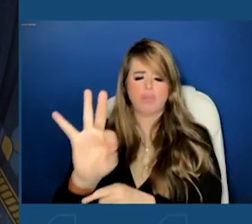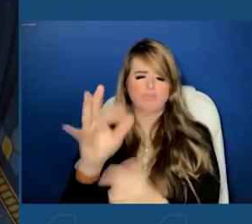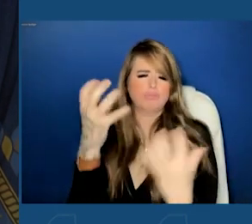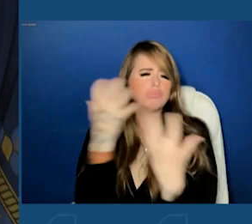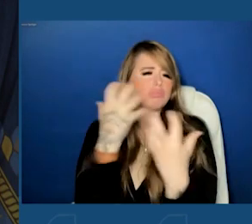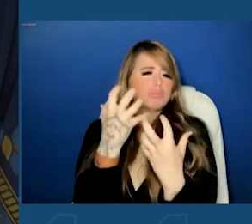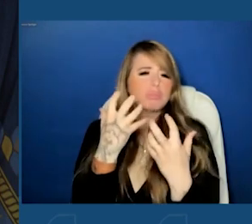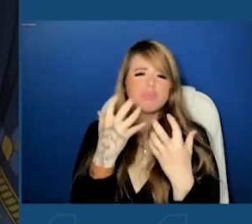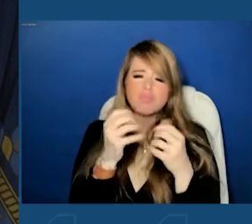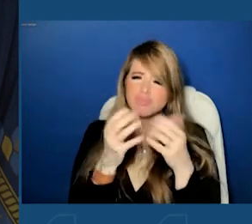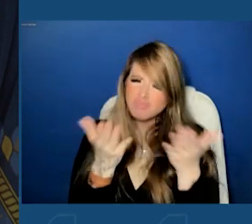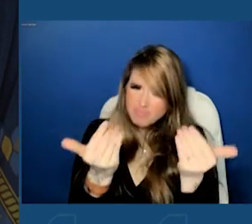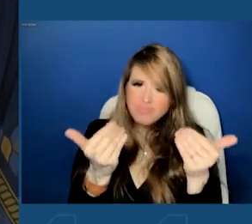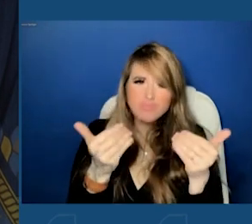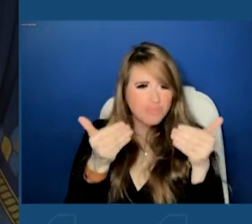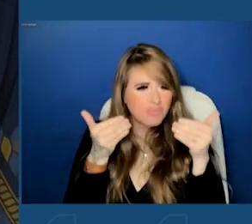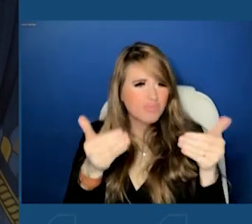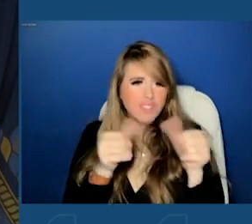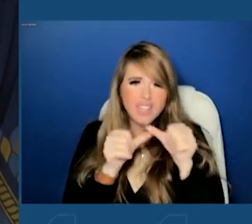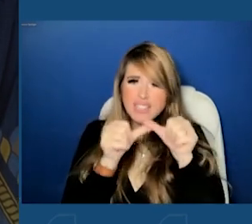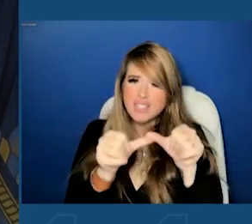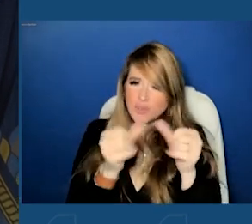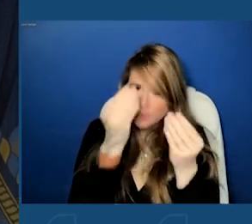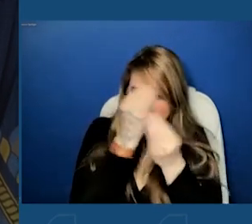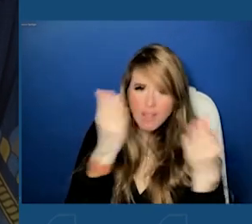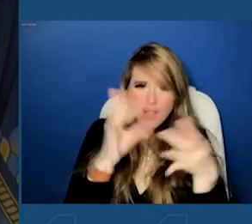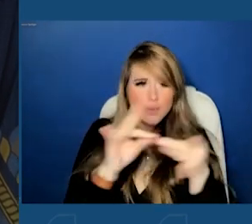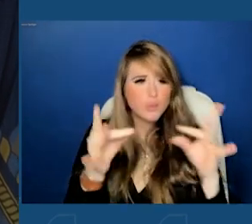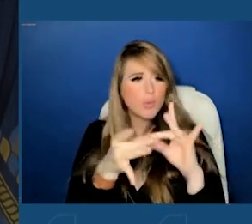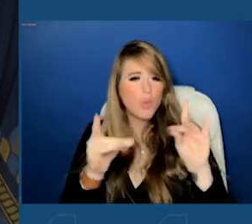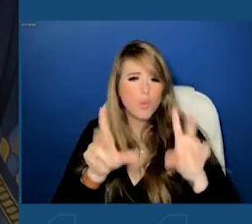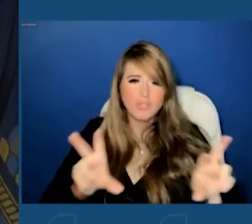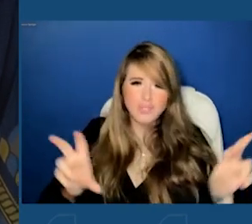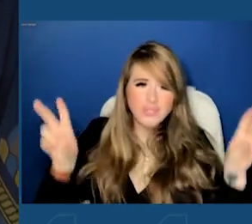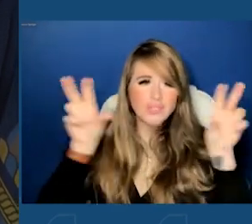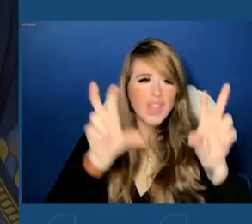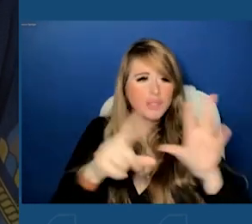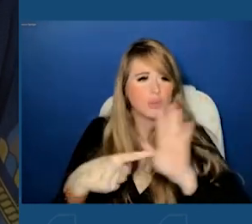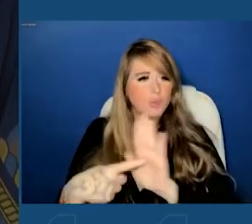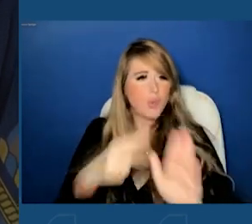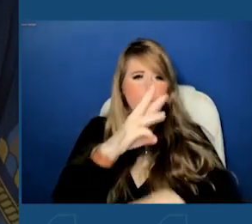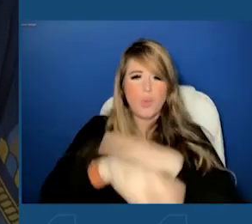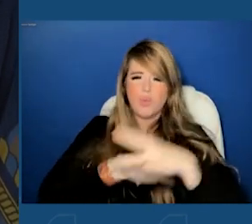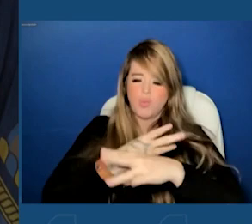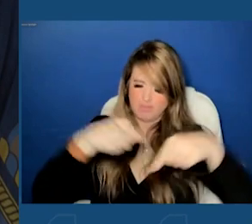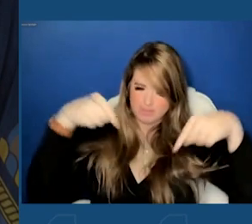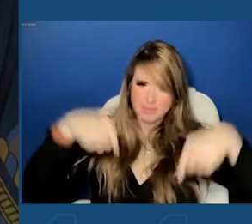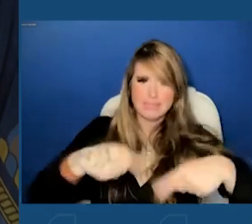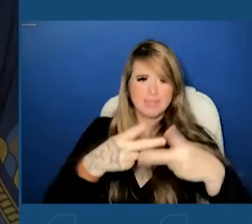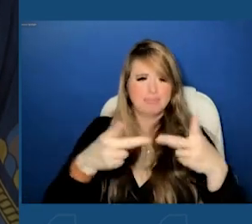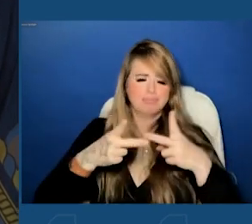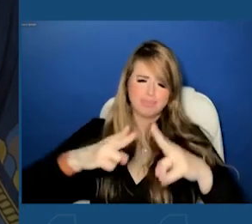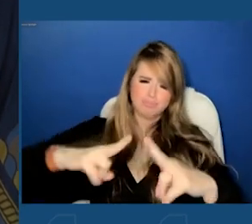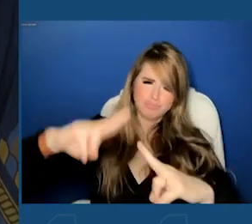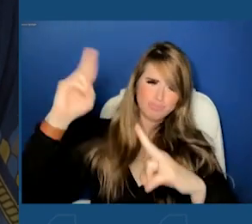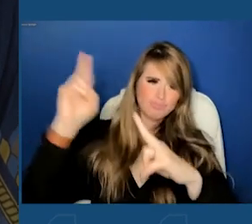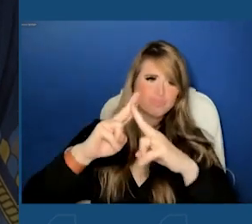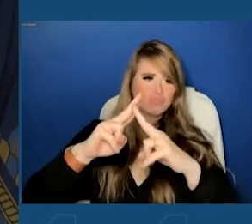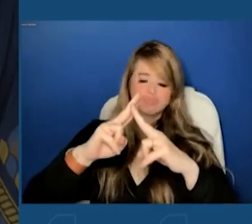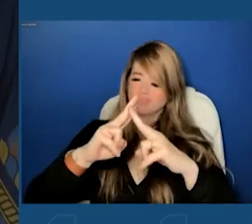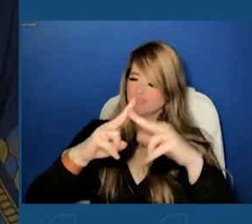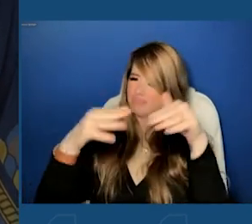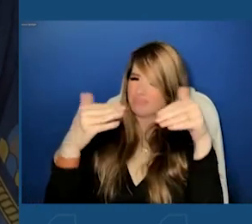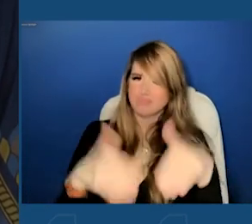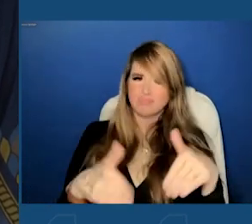the story. Let's elevate it. Let's continue making these investments and tell the world there's no better place to be right here, right now